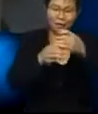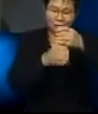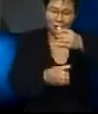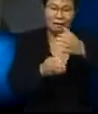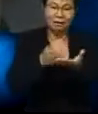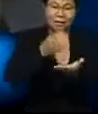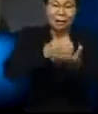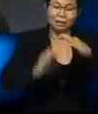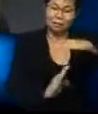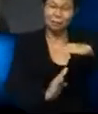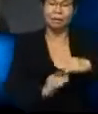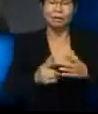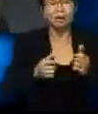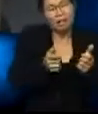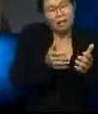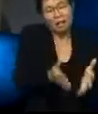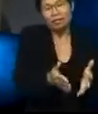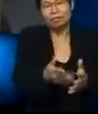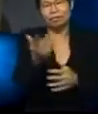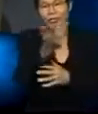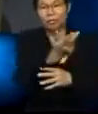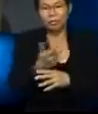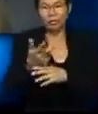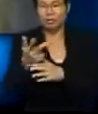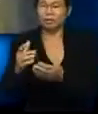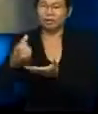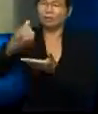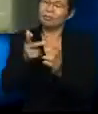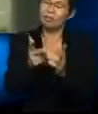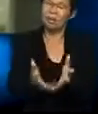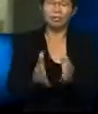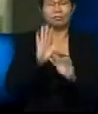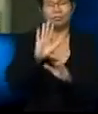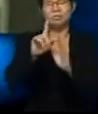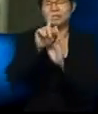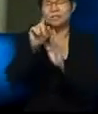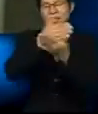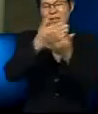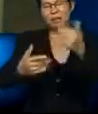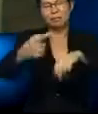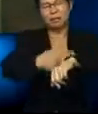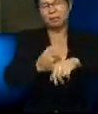below. Leave the 3 cups for some time.